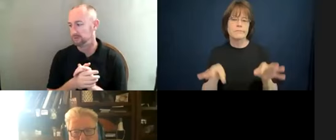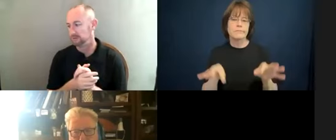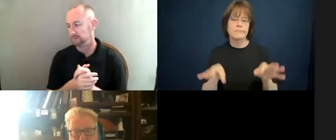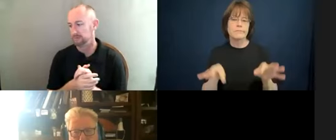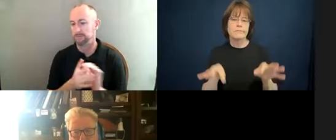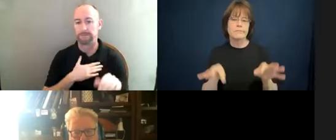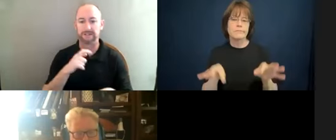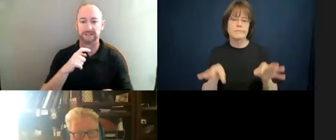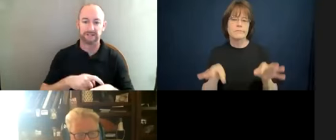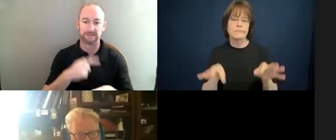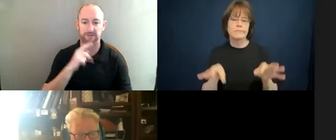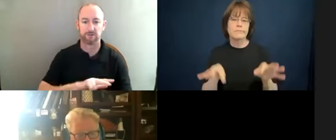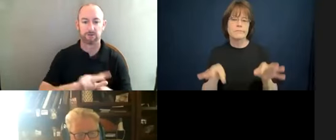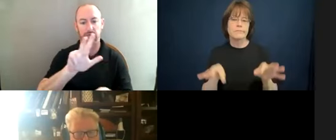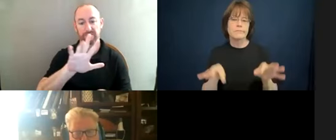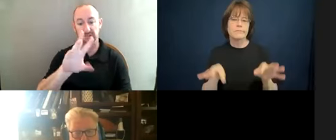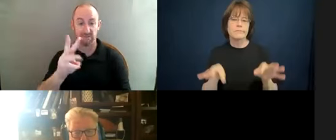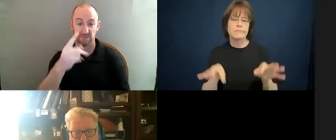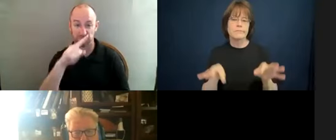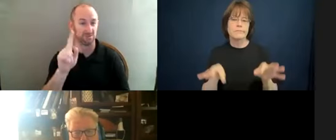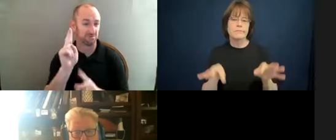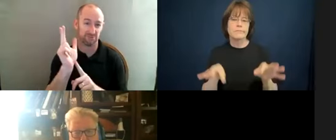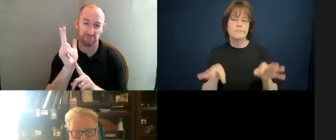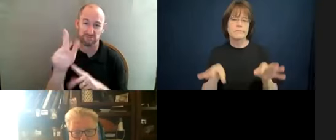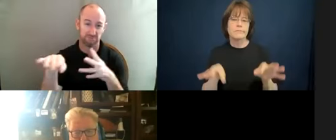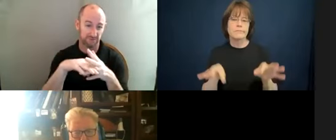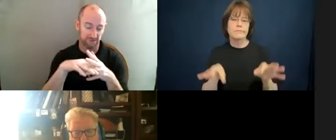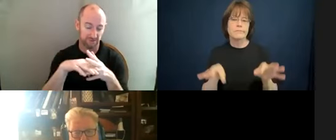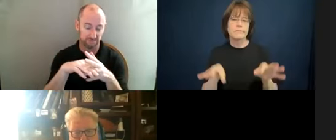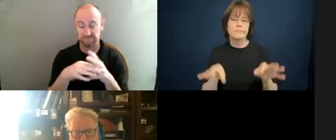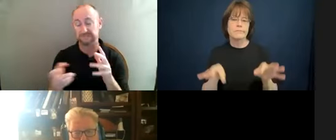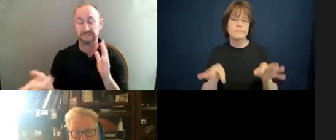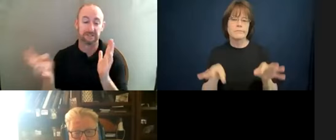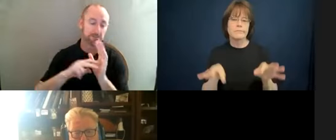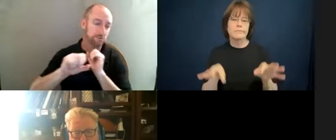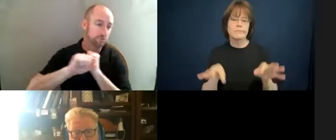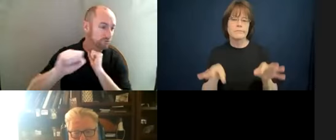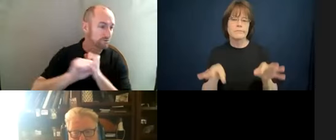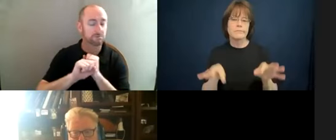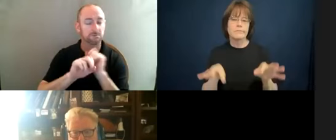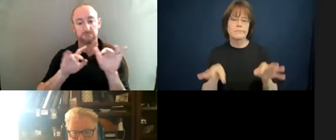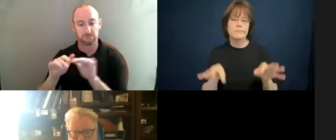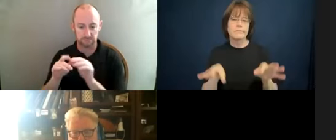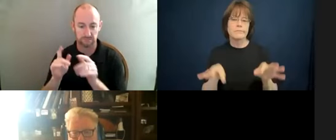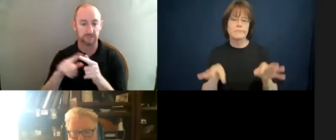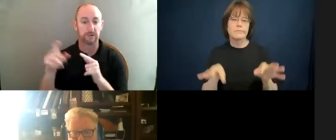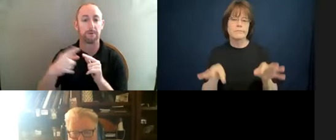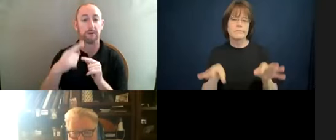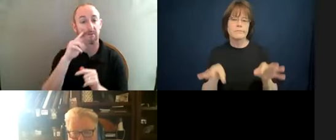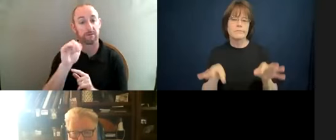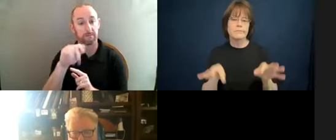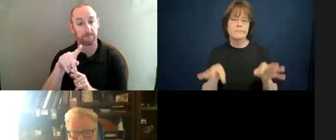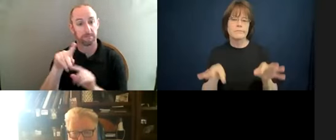shows 3:56. So maybe if we can take just a couple minutes, if people need to get up and stretch their legs or whatever, and come back for the map